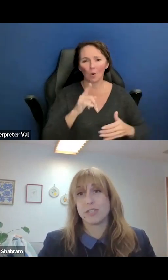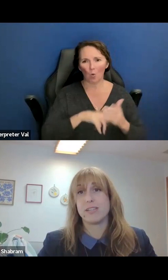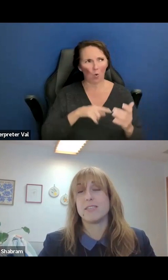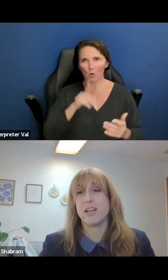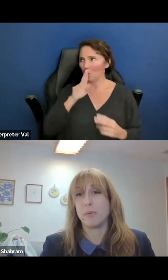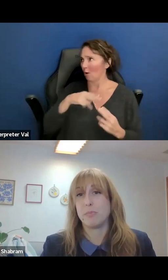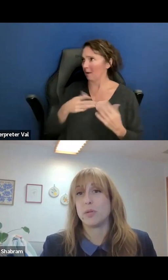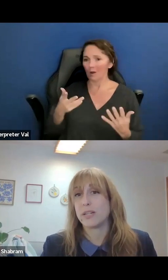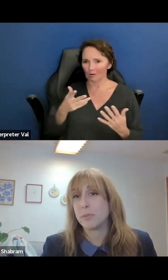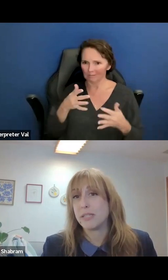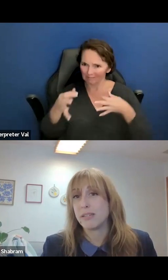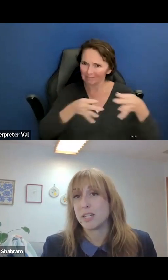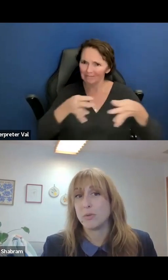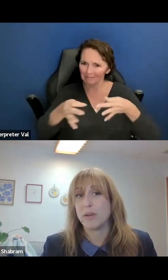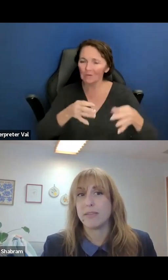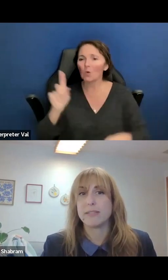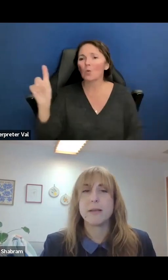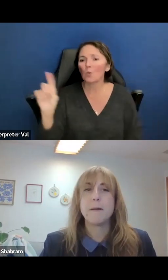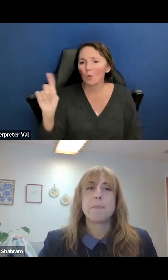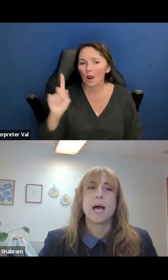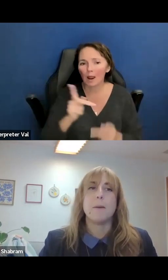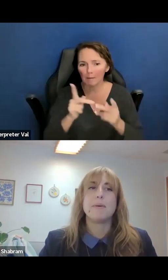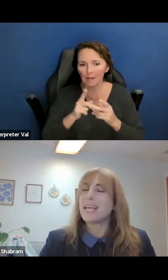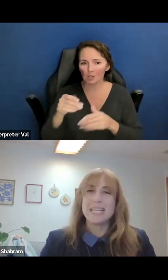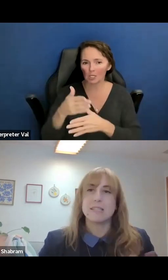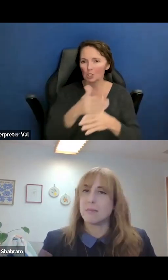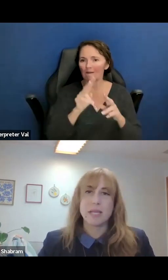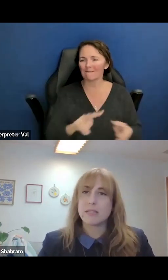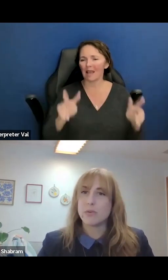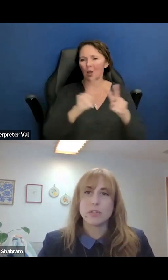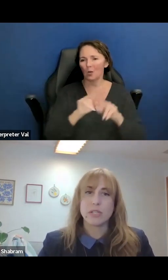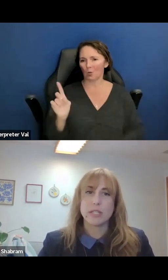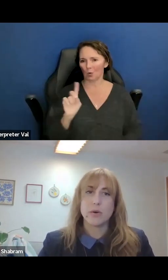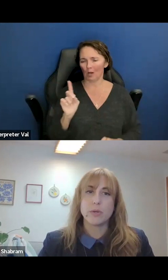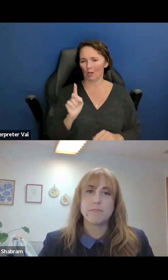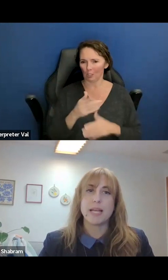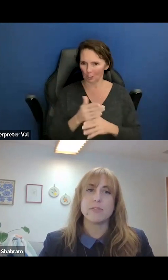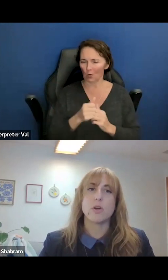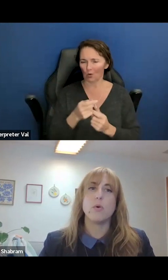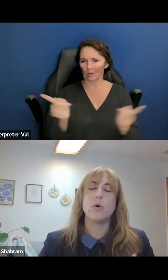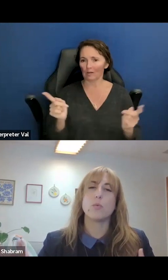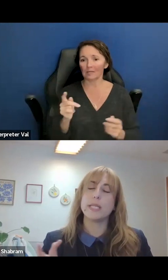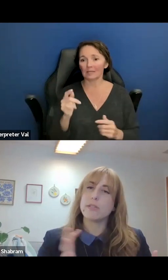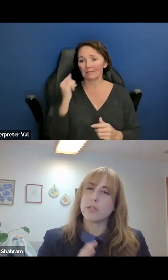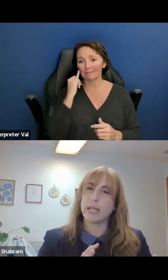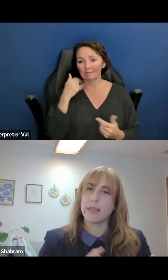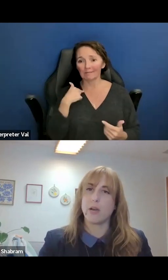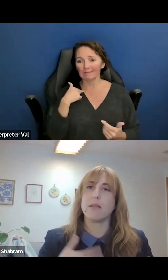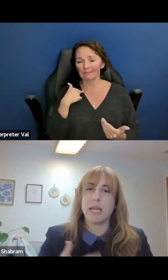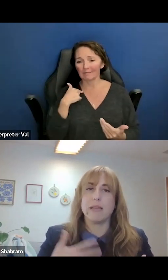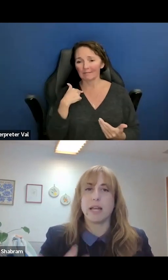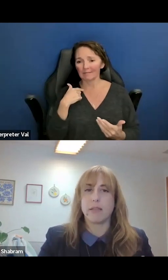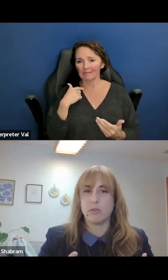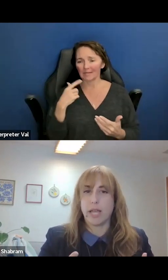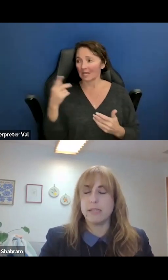confidential services to young people who are experiencing sexual violence? But that isn't something that's universally known. And so really starting there